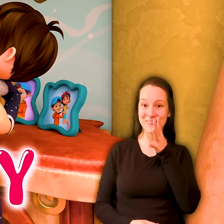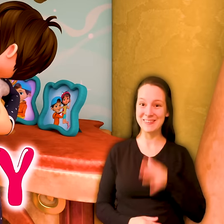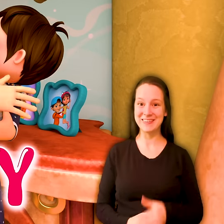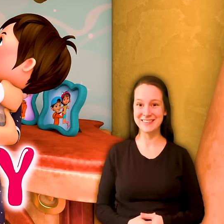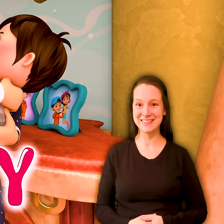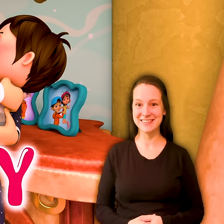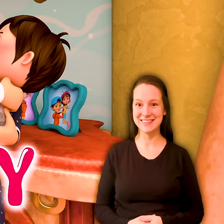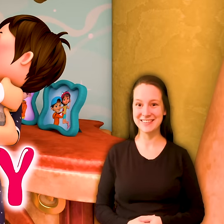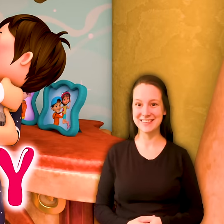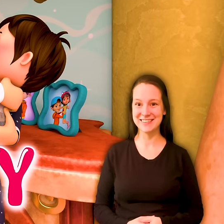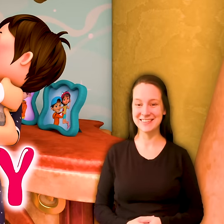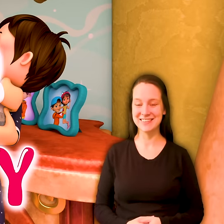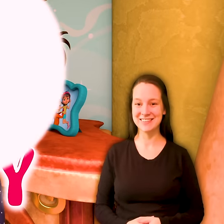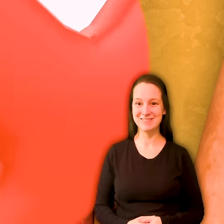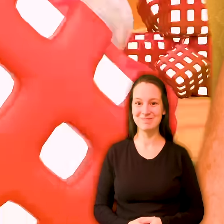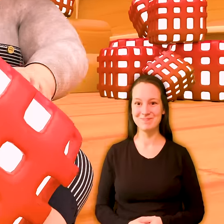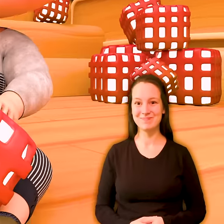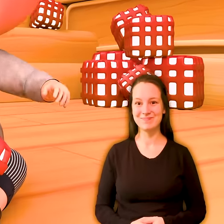mommy